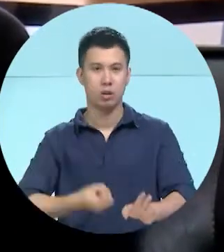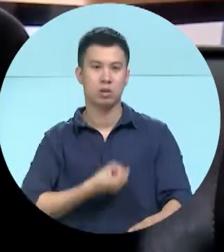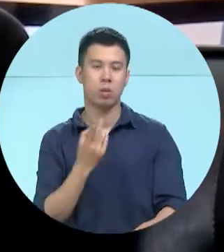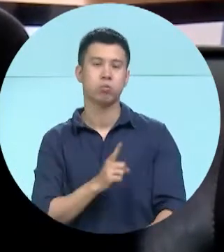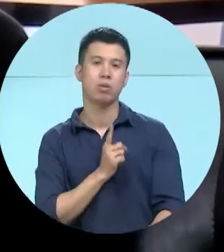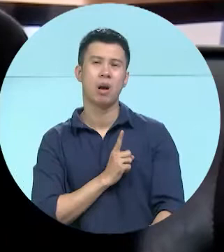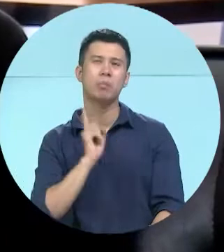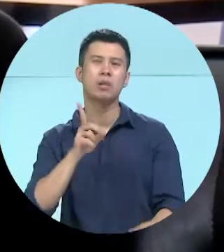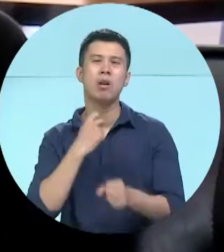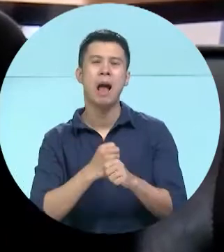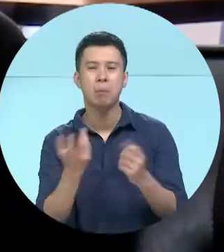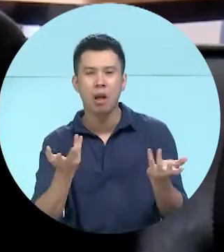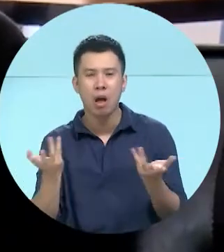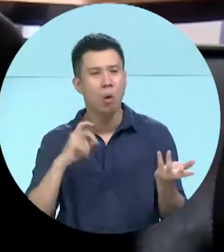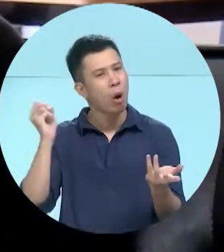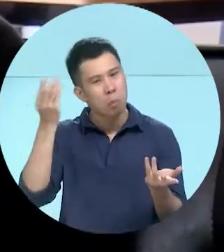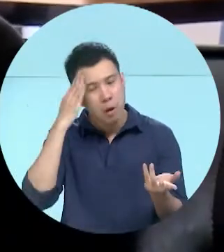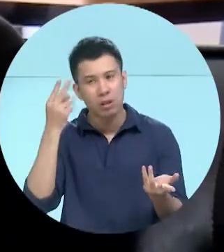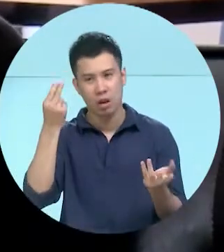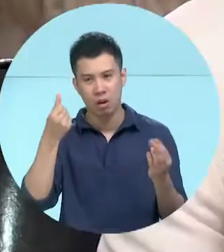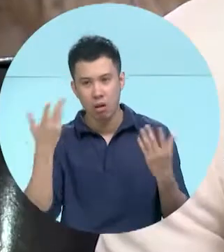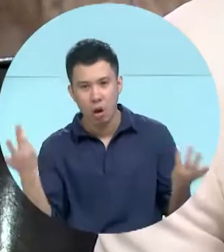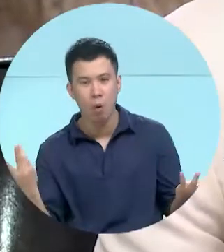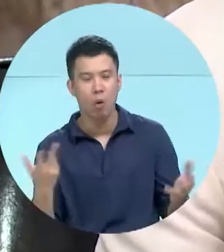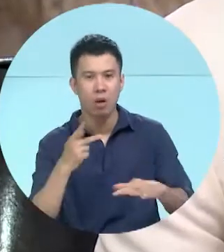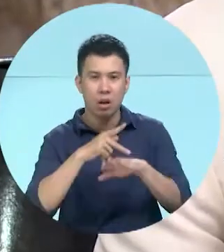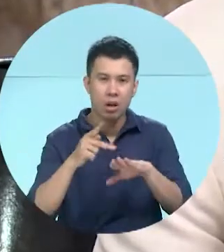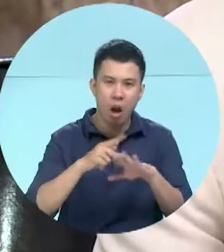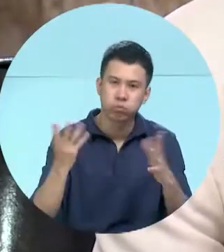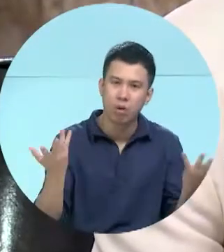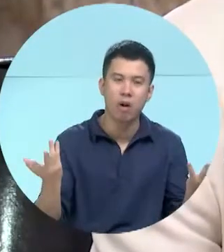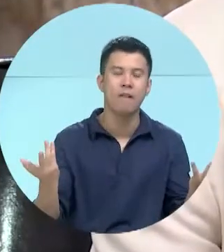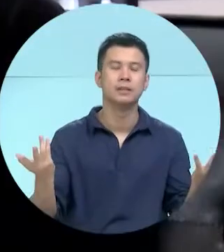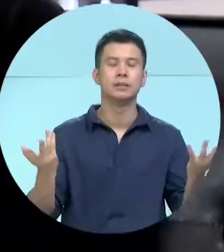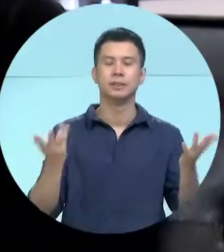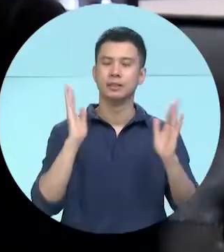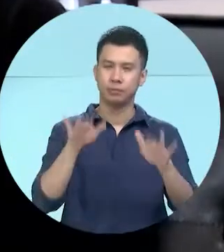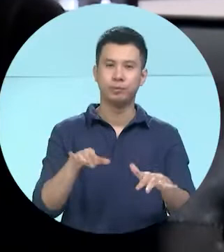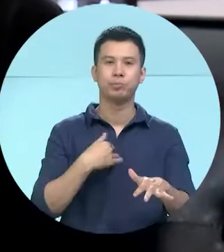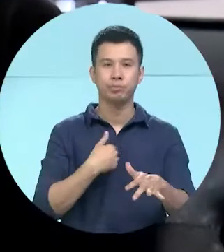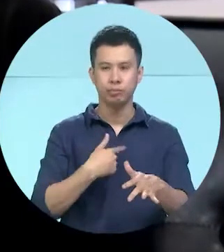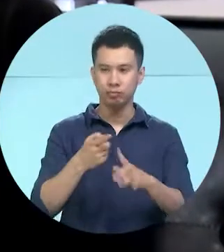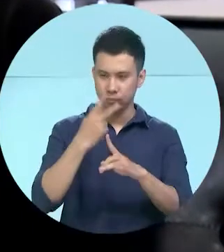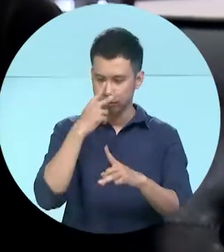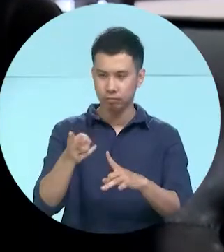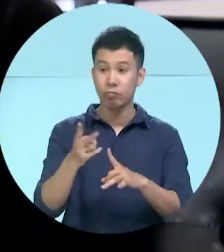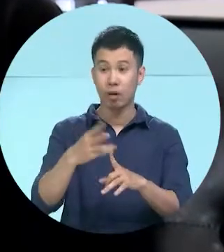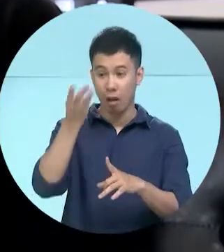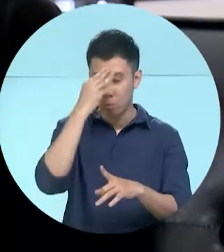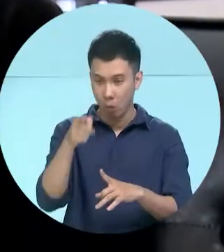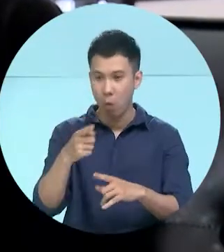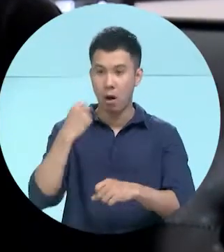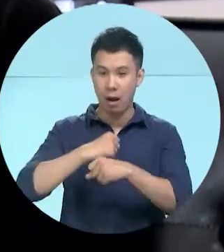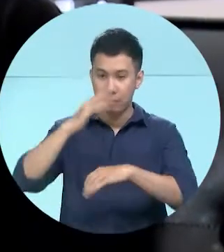they have no way to make money, they have no skills, then how can they have any level of independence? And we learned so much from